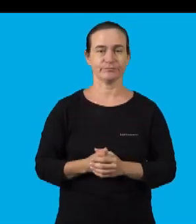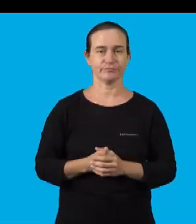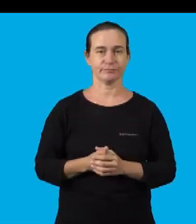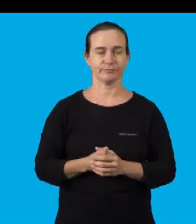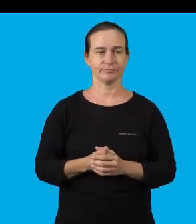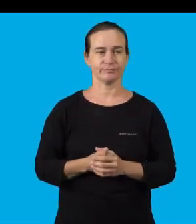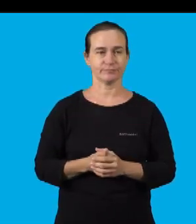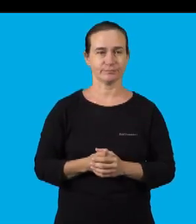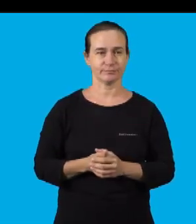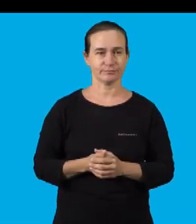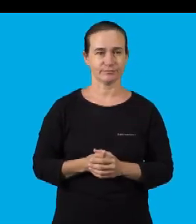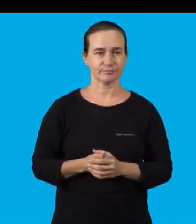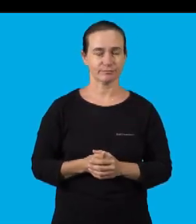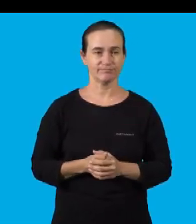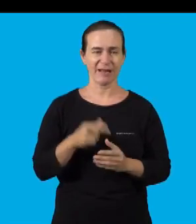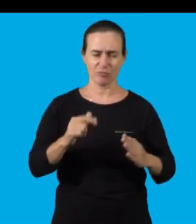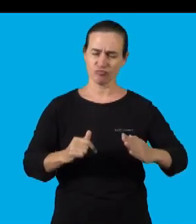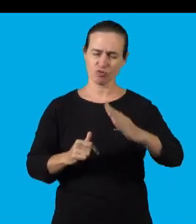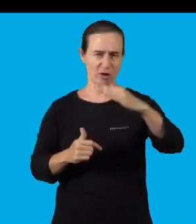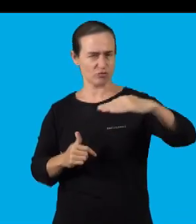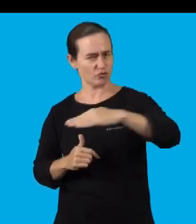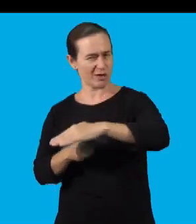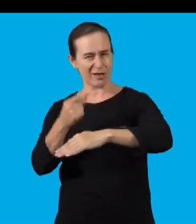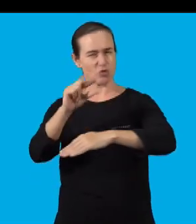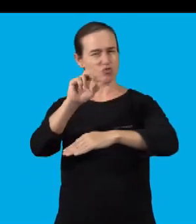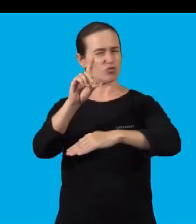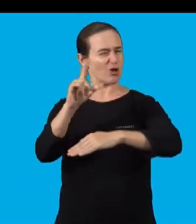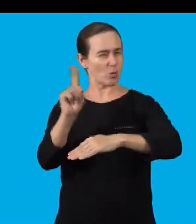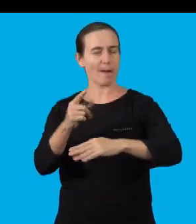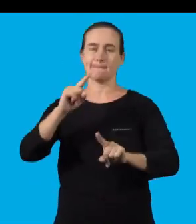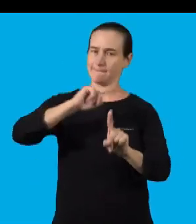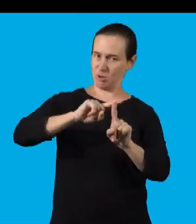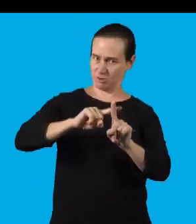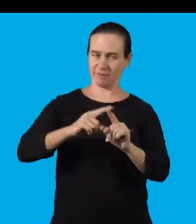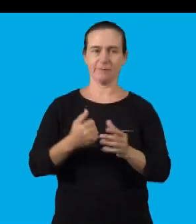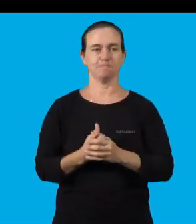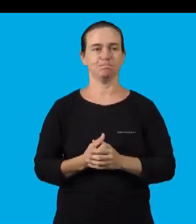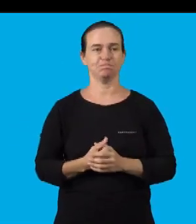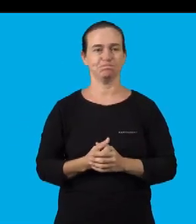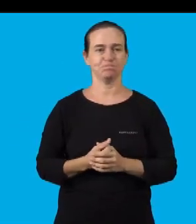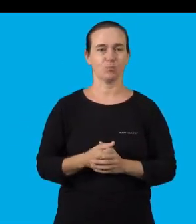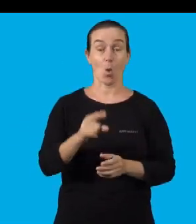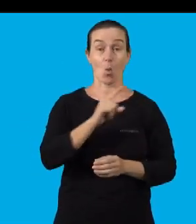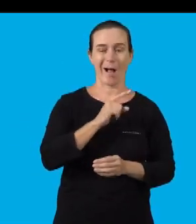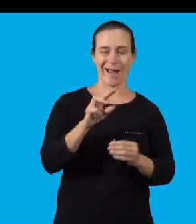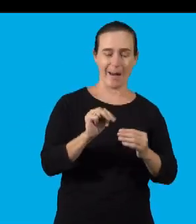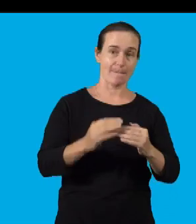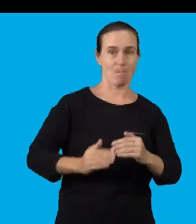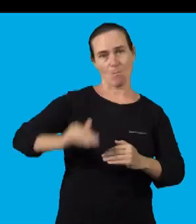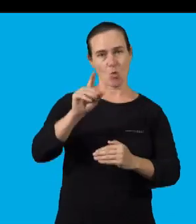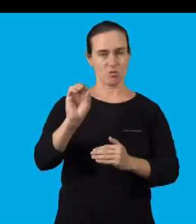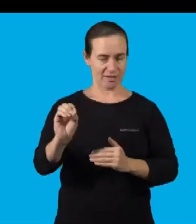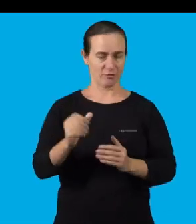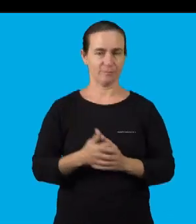And of course, we know that our gradient there is positive. So we are told that the gradient there is positive by